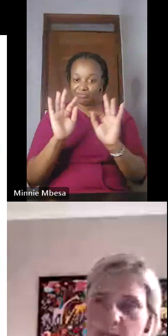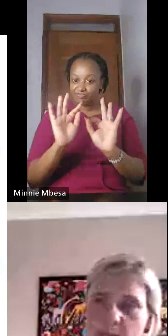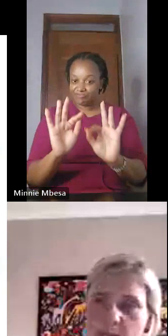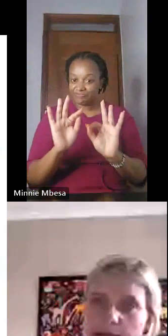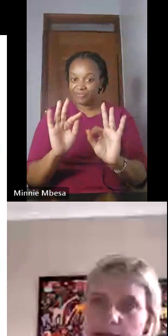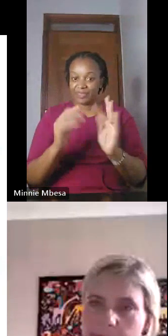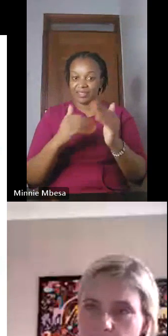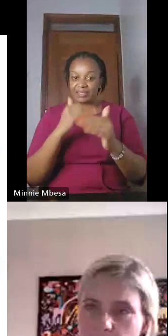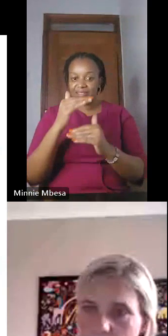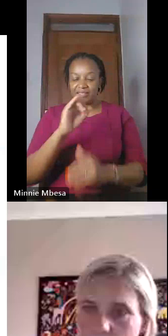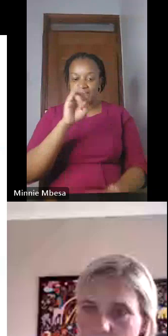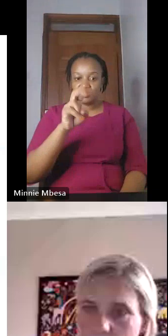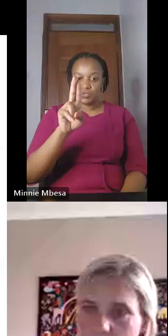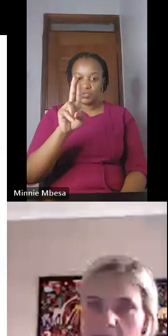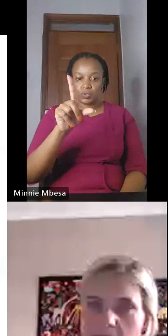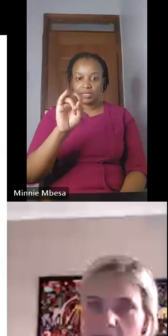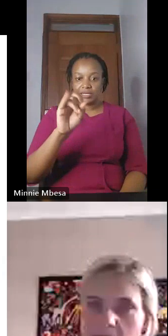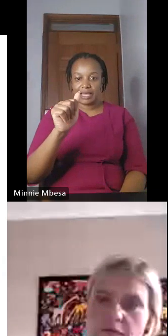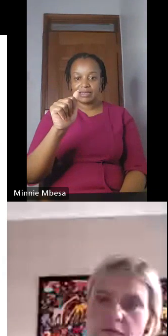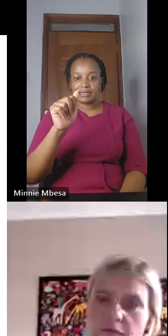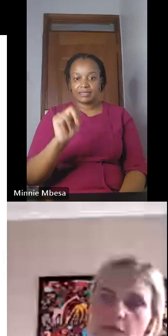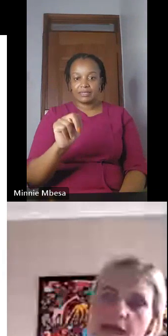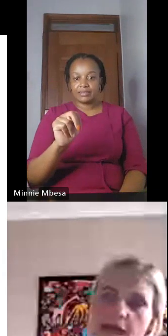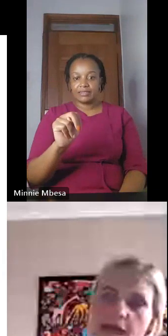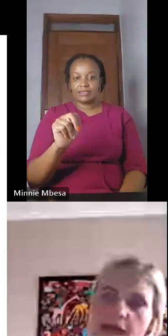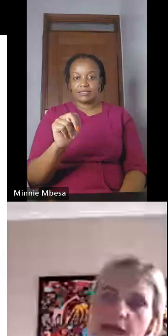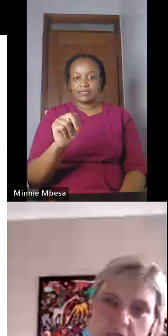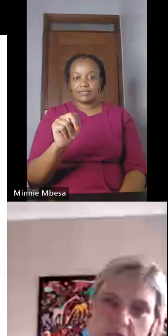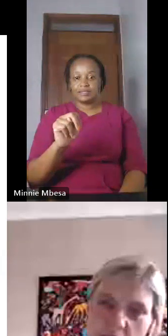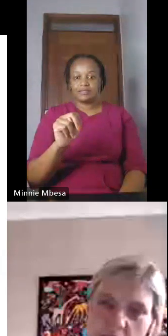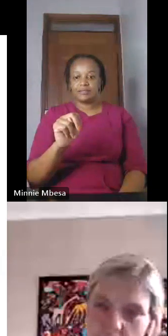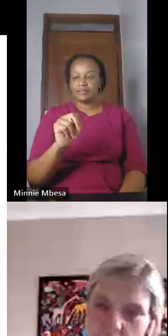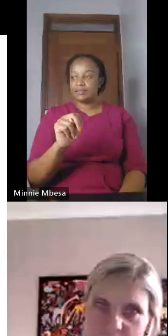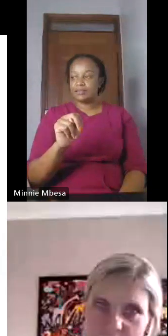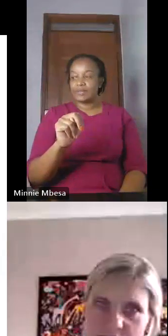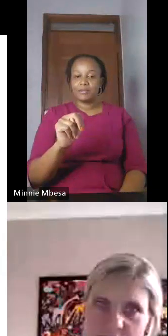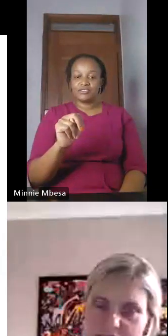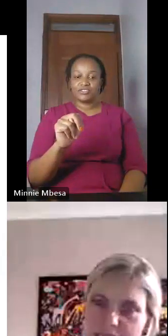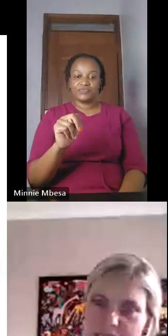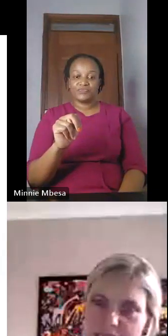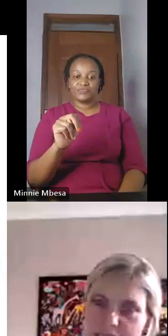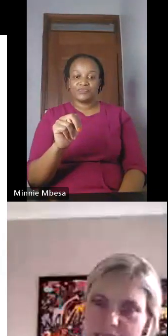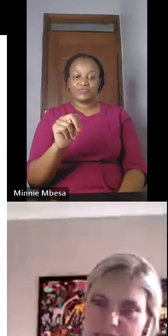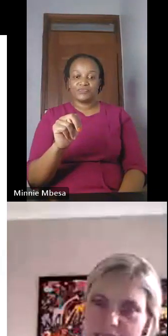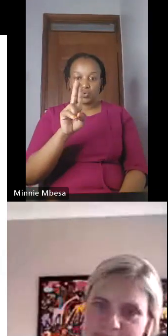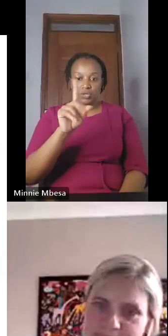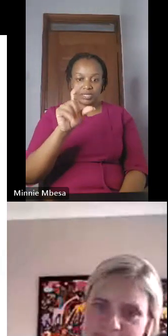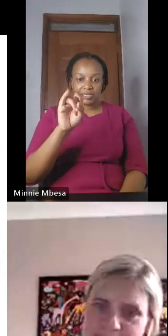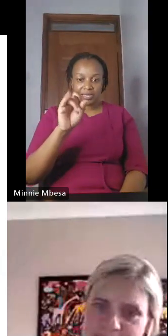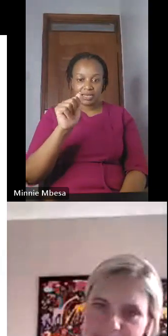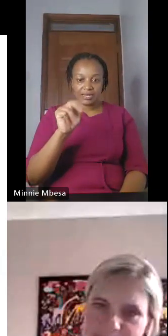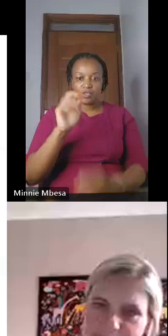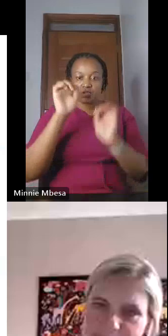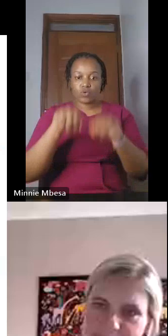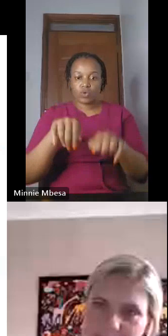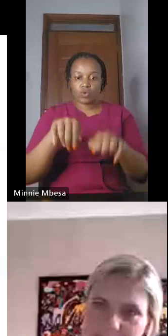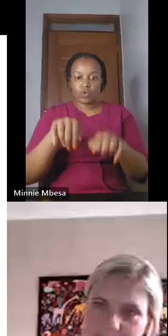Julian Mwapi. Julian, I'm going to allow your microphone if you can ask your question.